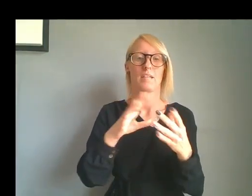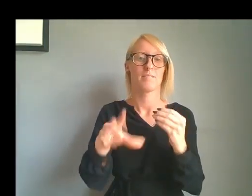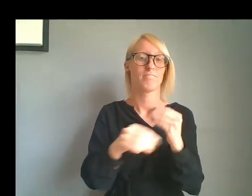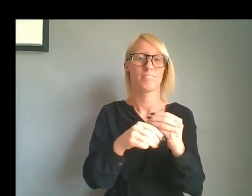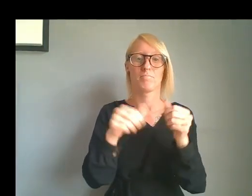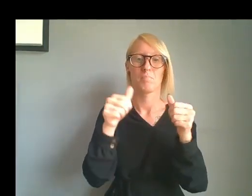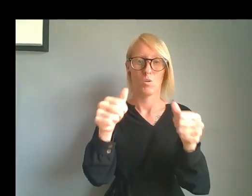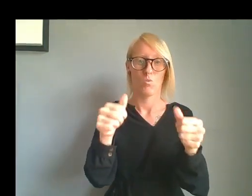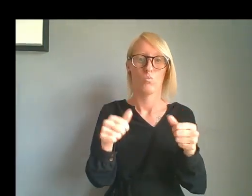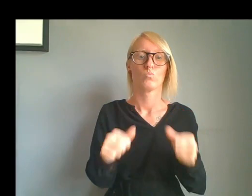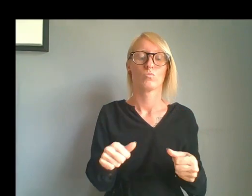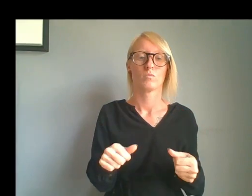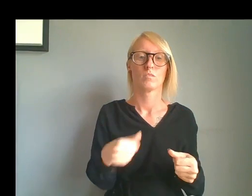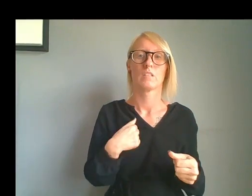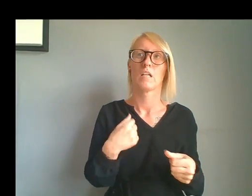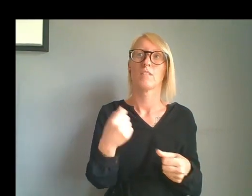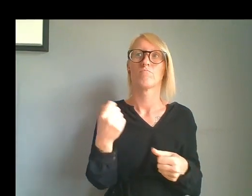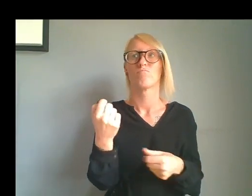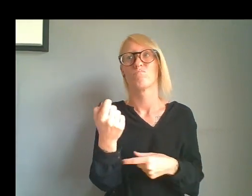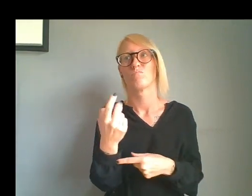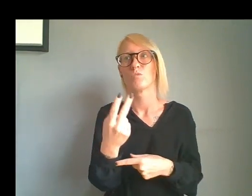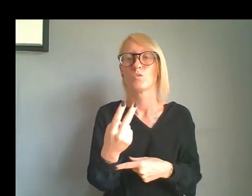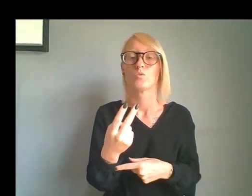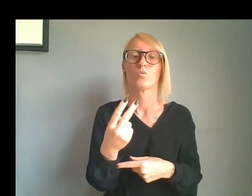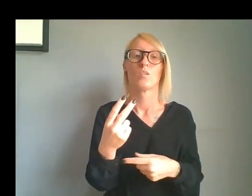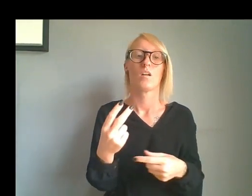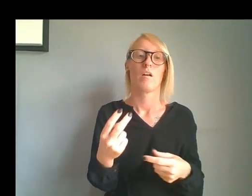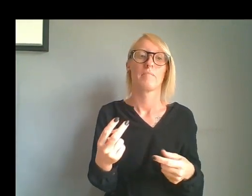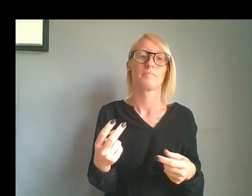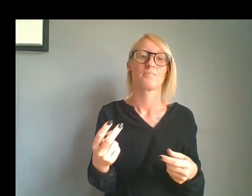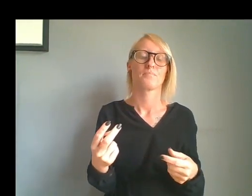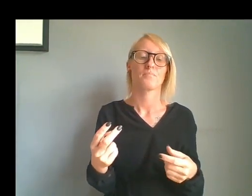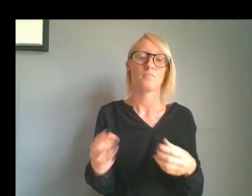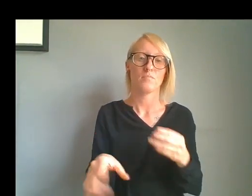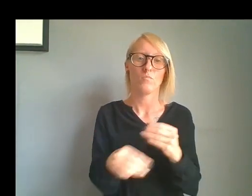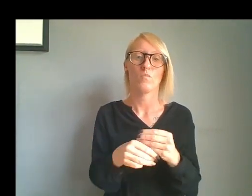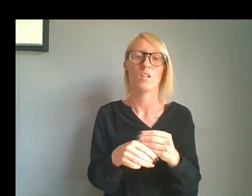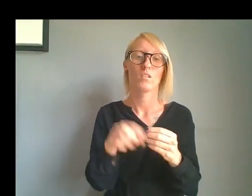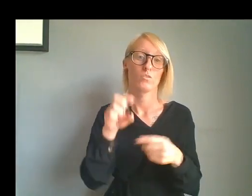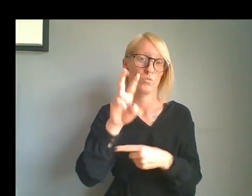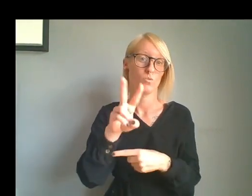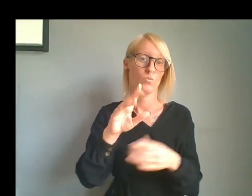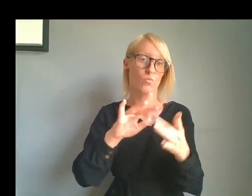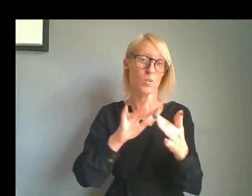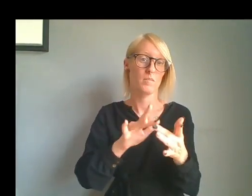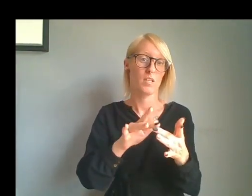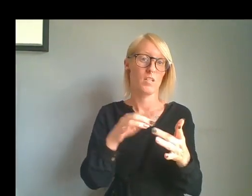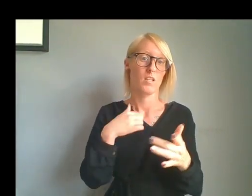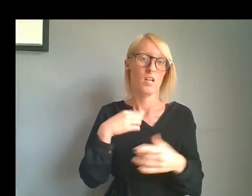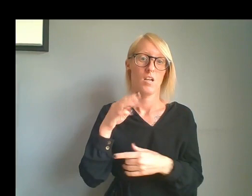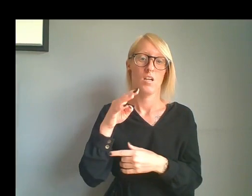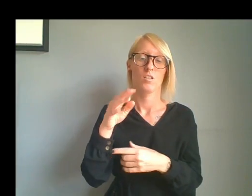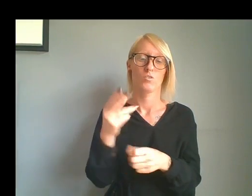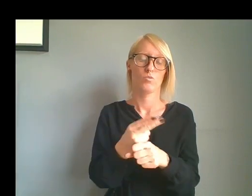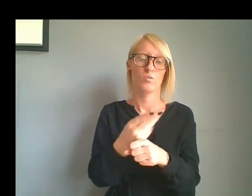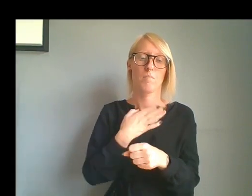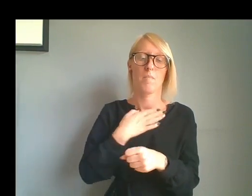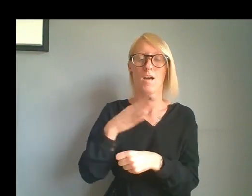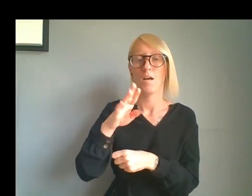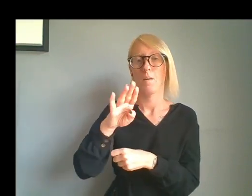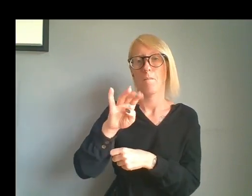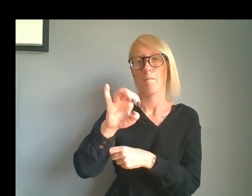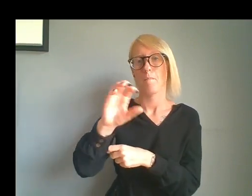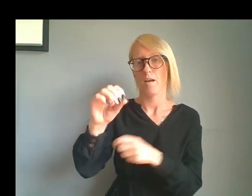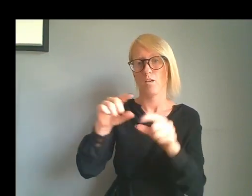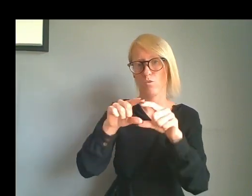websites that I wanted to plug, so what I did is I took an opportunity in my bio to add an additional website. So you see the bottom